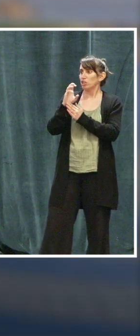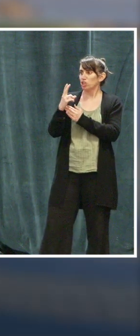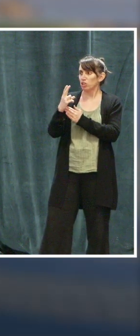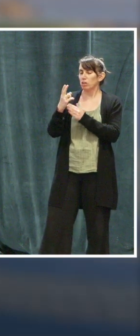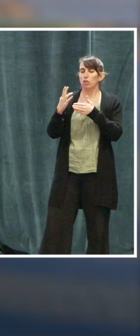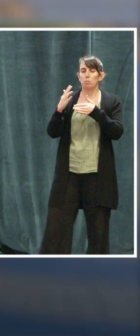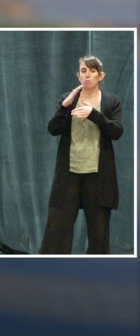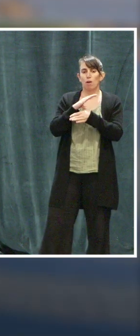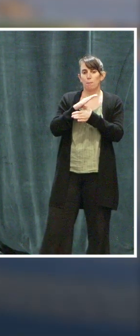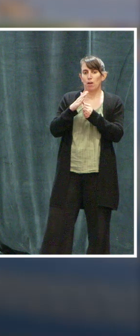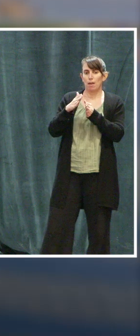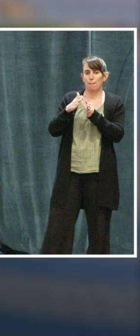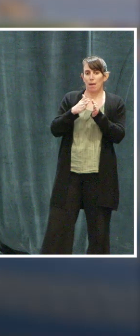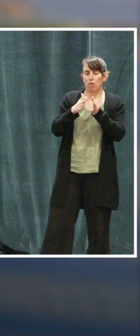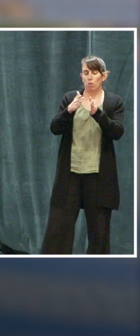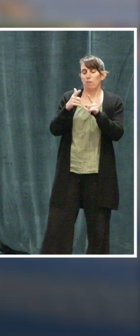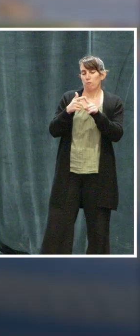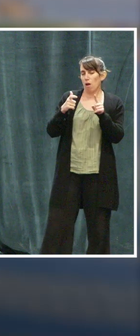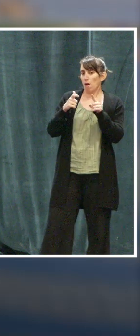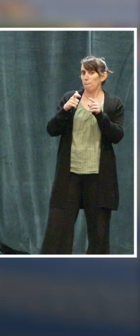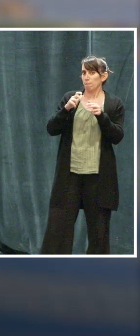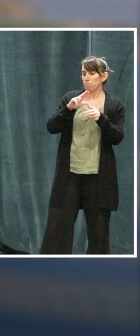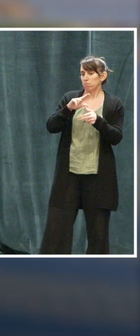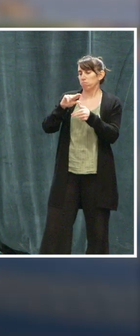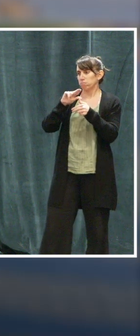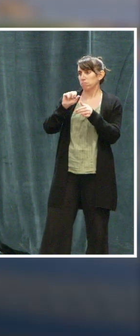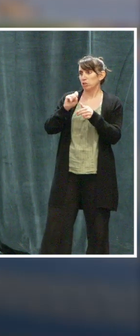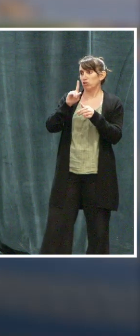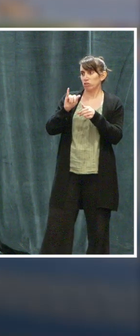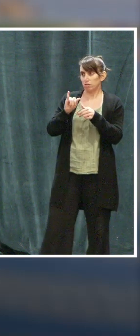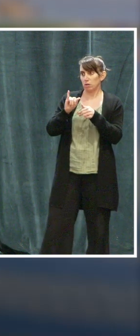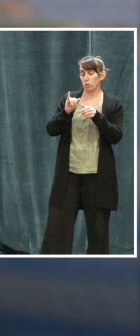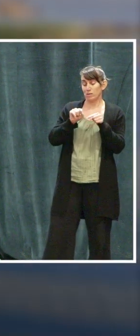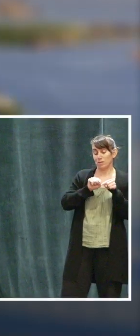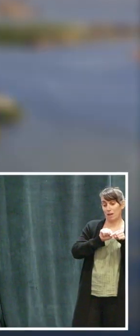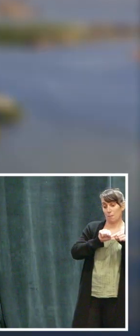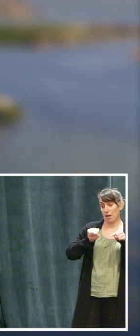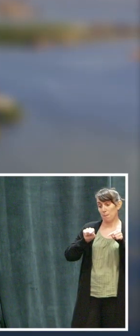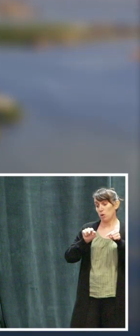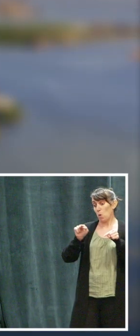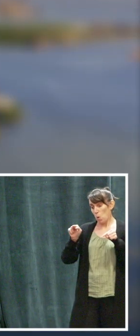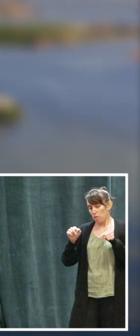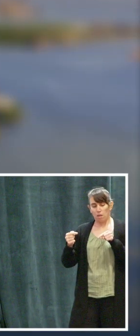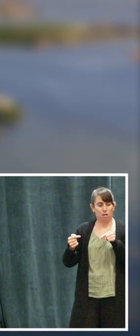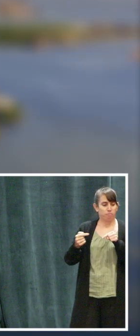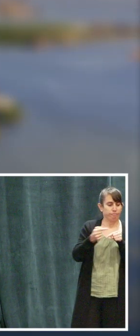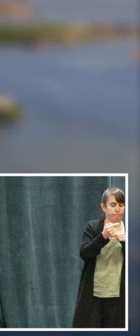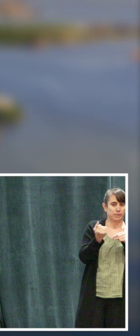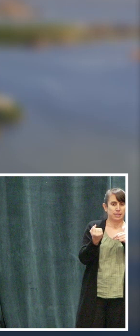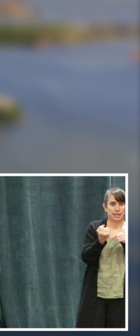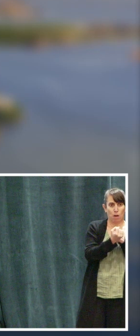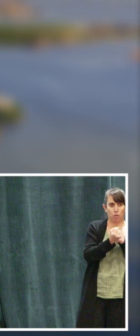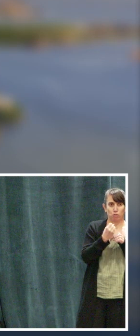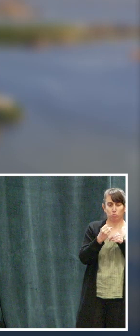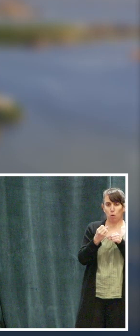pathway for Superstorm Sandy was coming down north and coming up south. So by